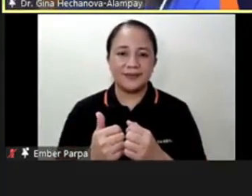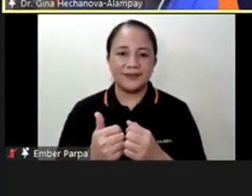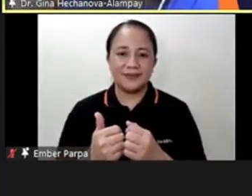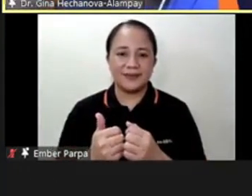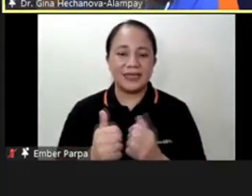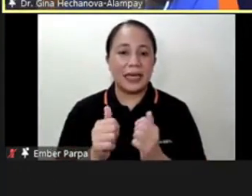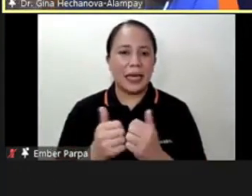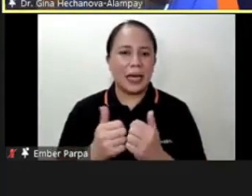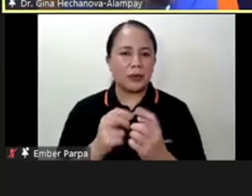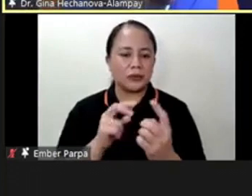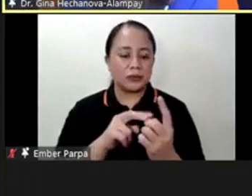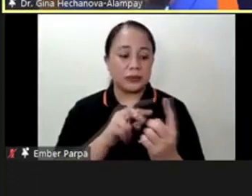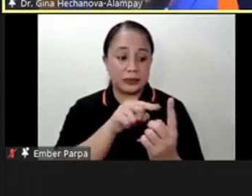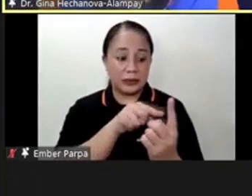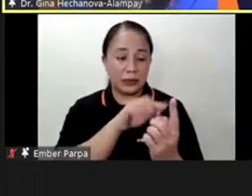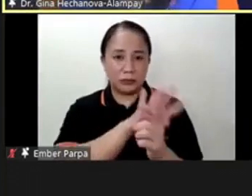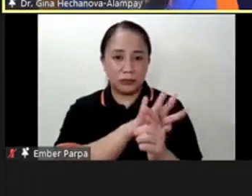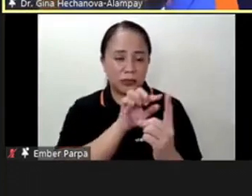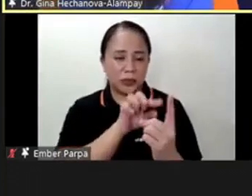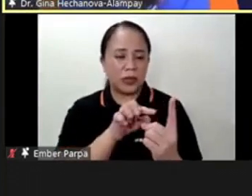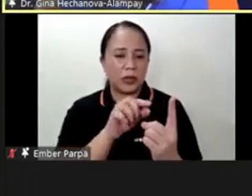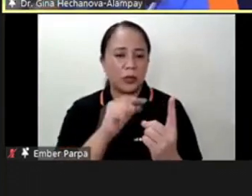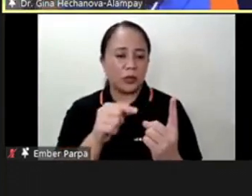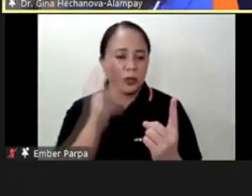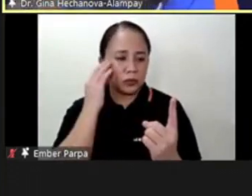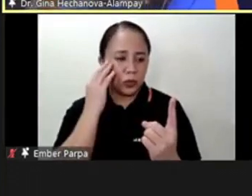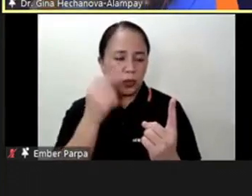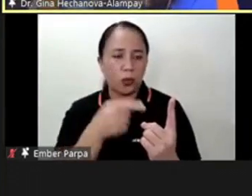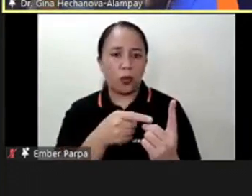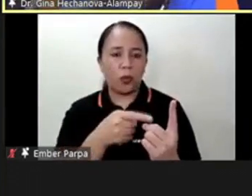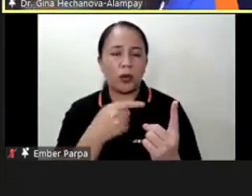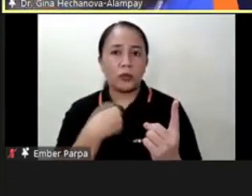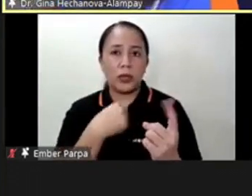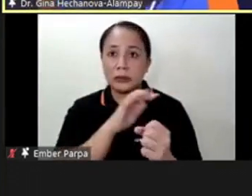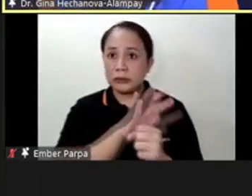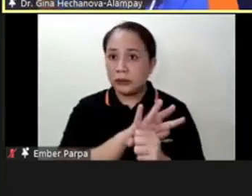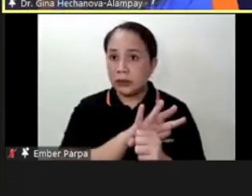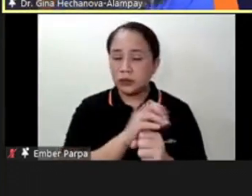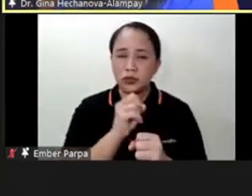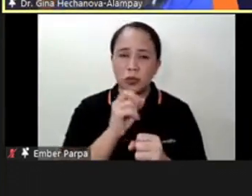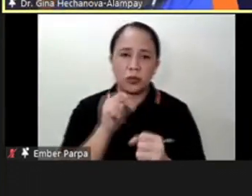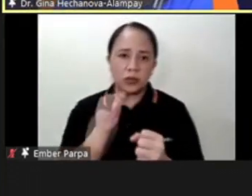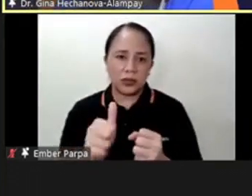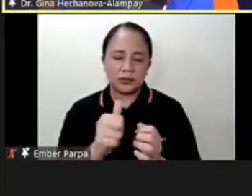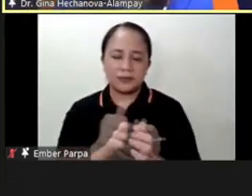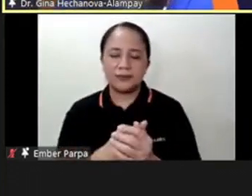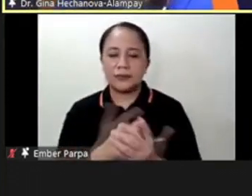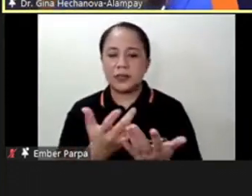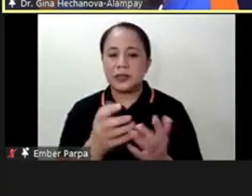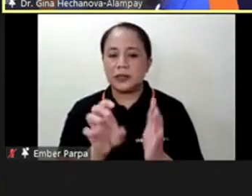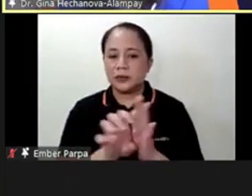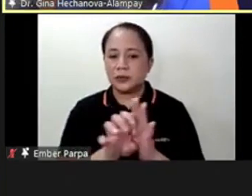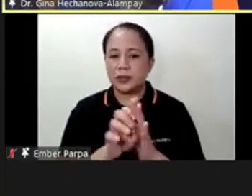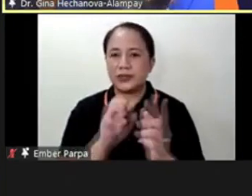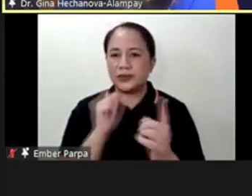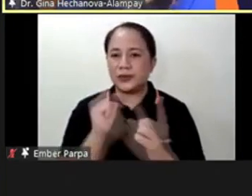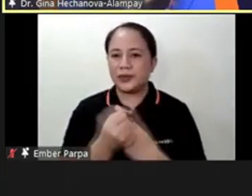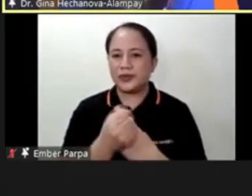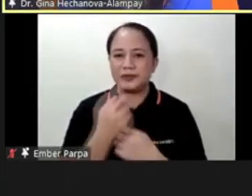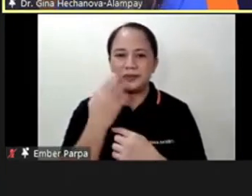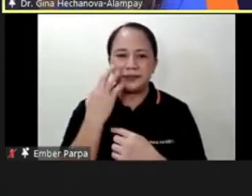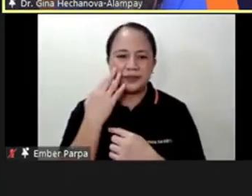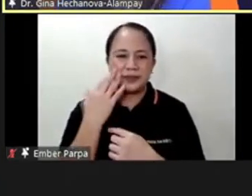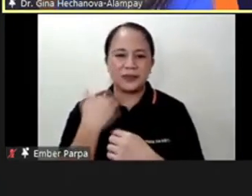we look at a stressor will determine whether we are stressed by it or not. So we can look at a situation as, yung